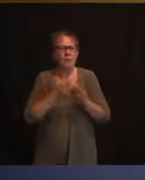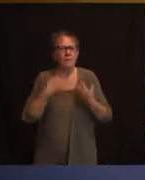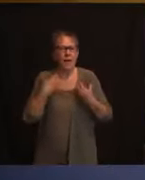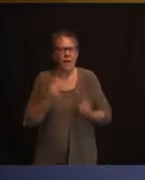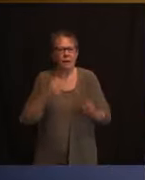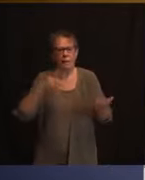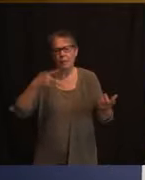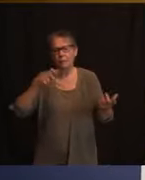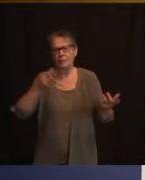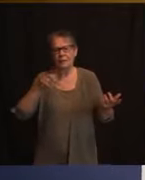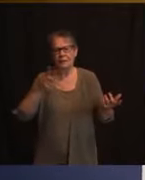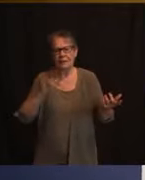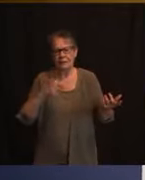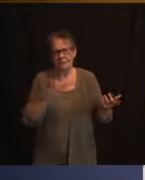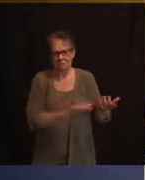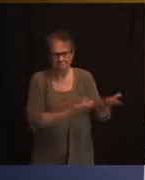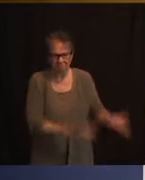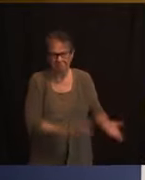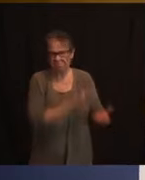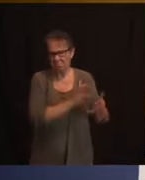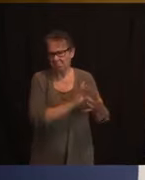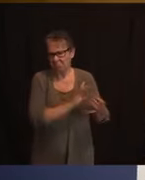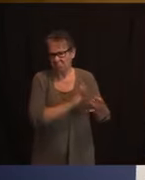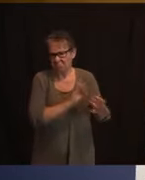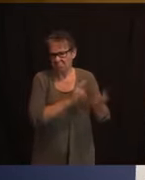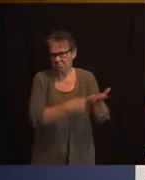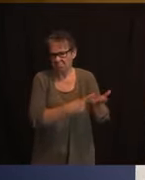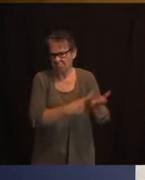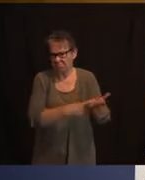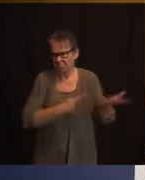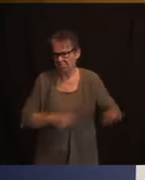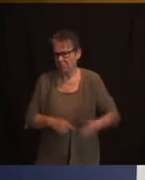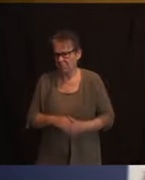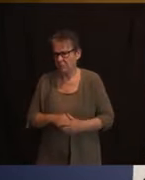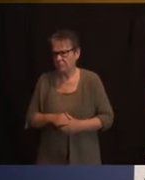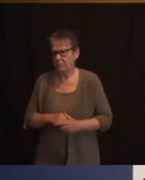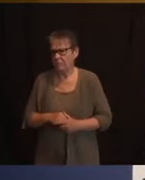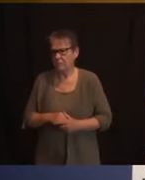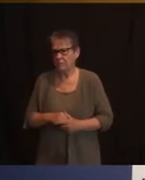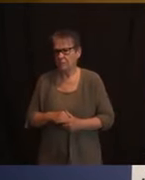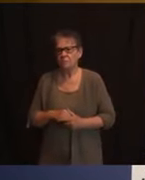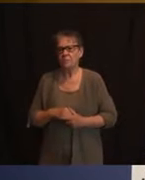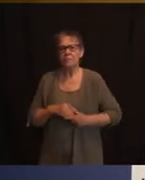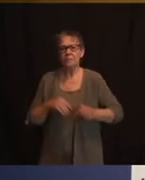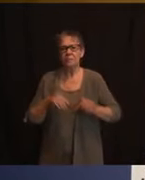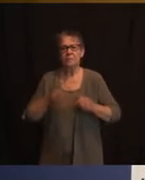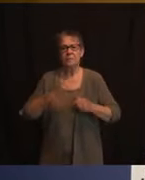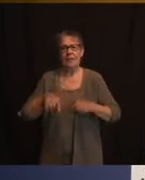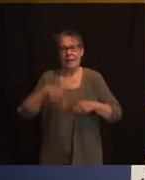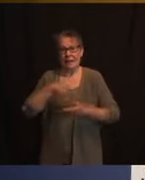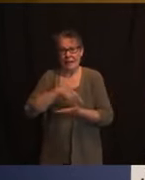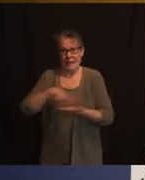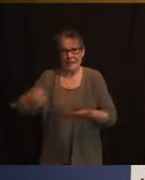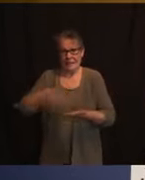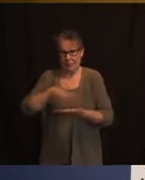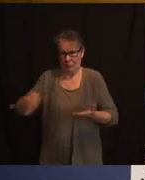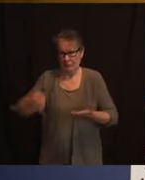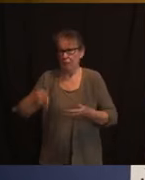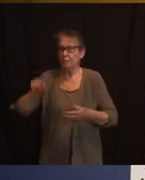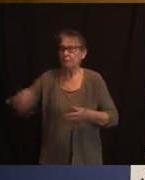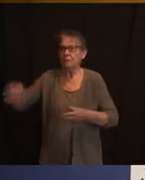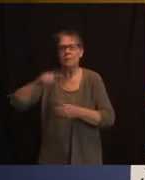National Hospital Week, a time to recognize the life-saving work of New Jersey's hospitals, health systems, and healthcare